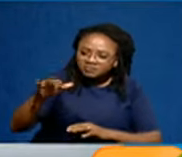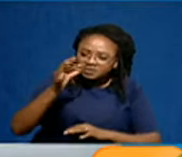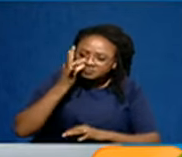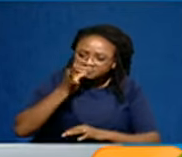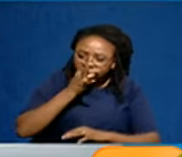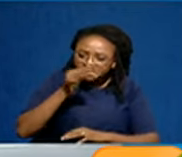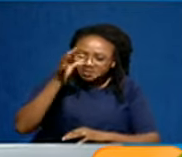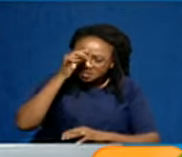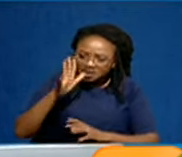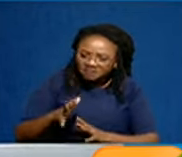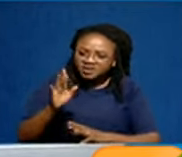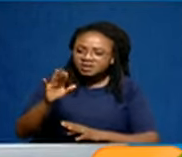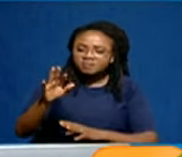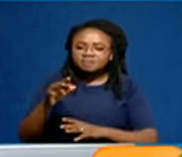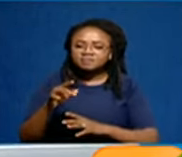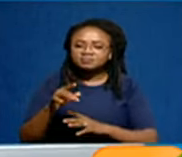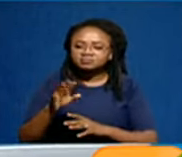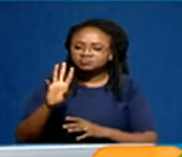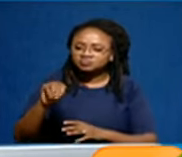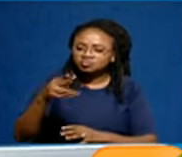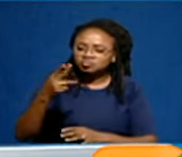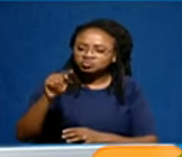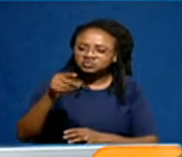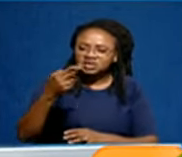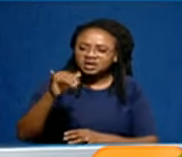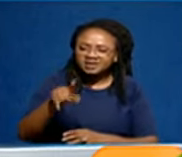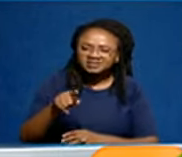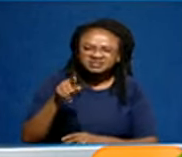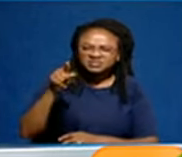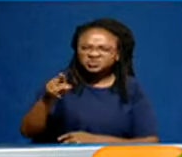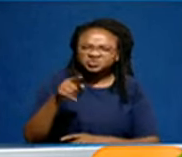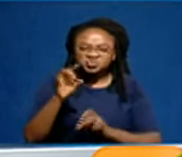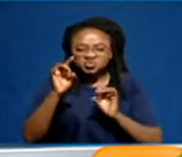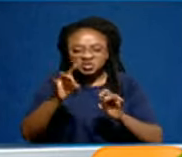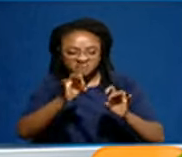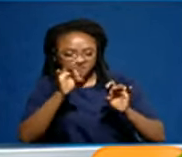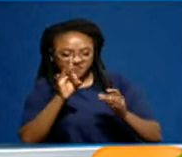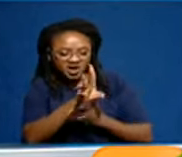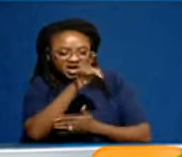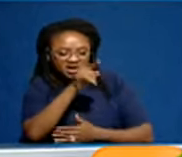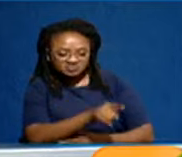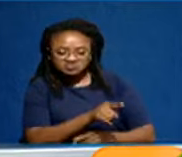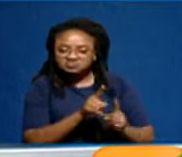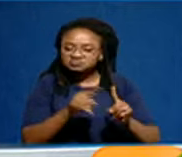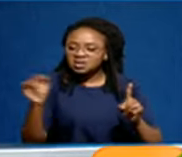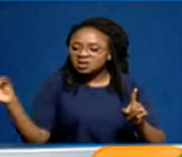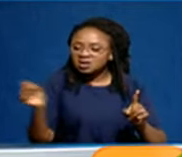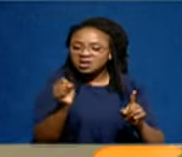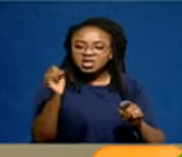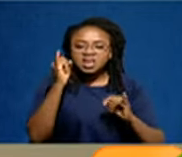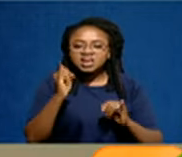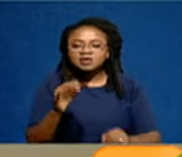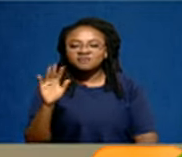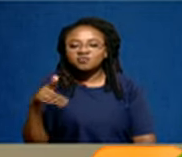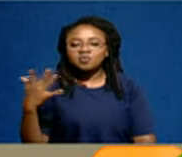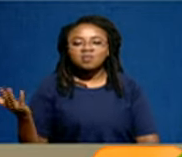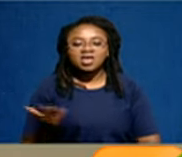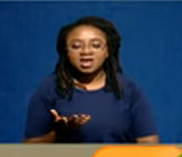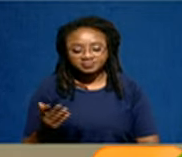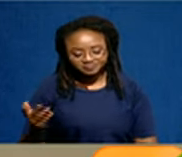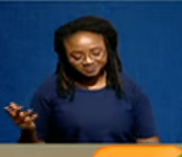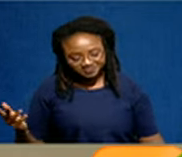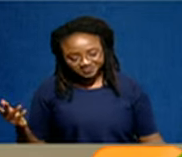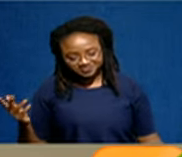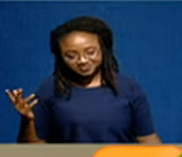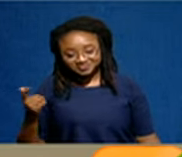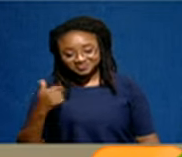Something, but my question here is, where will you get this new workforce if you fire every doctor there? Maybe then what I will tell you is